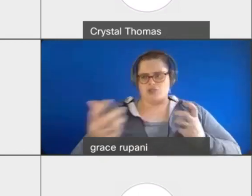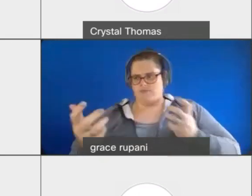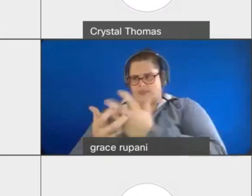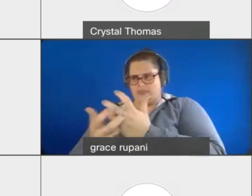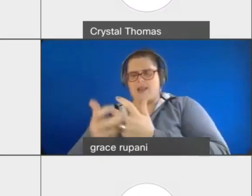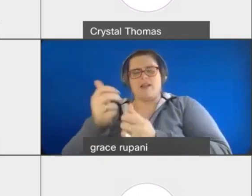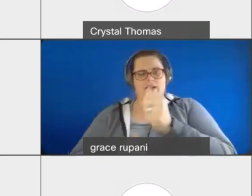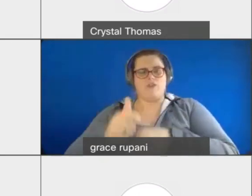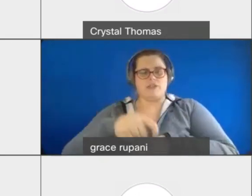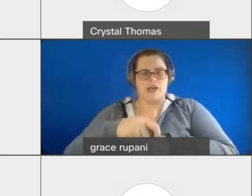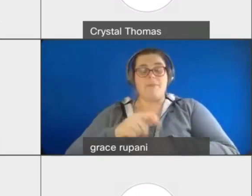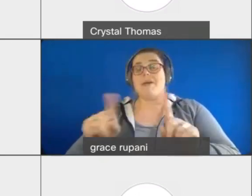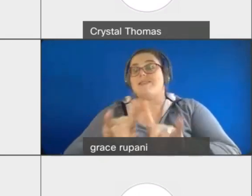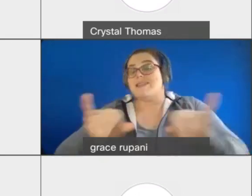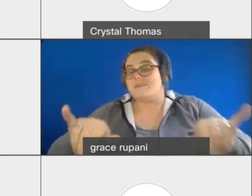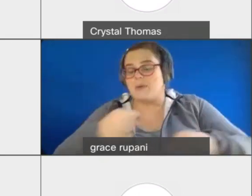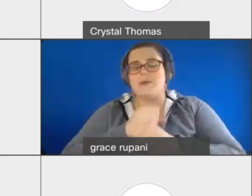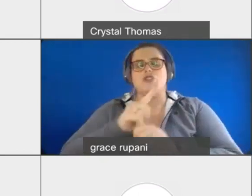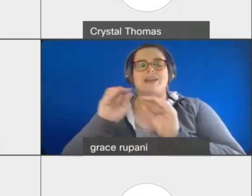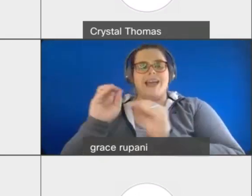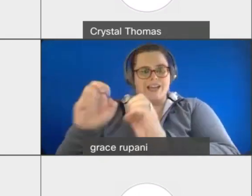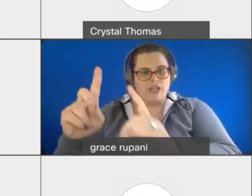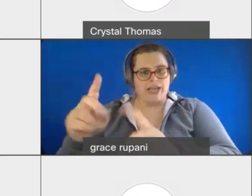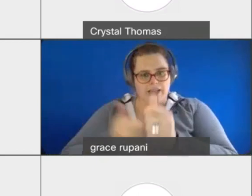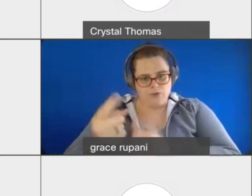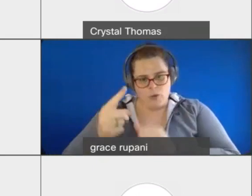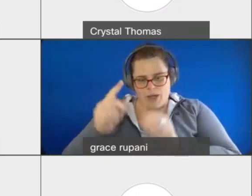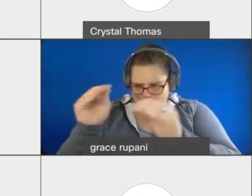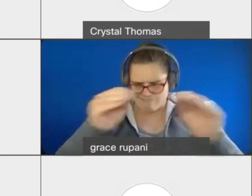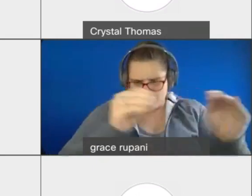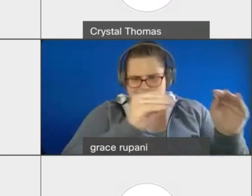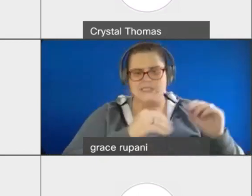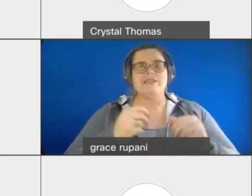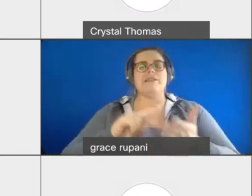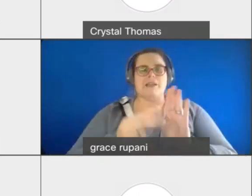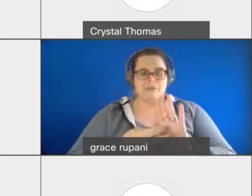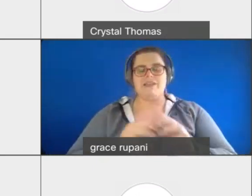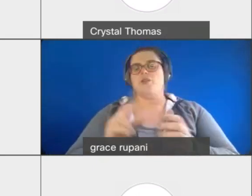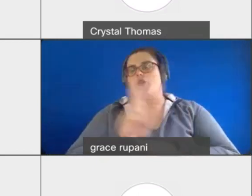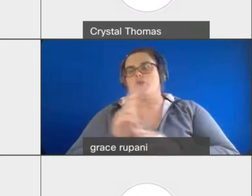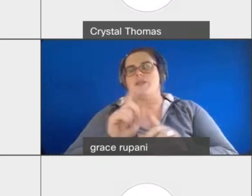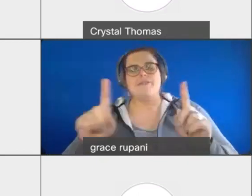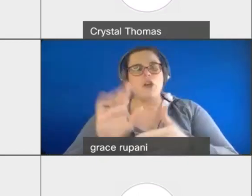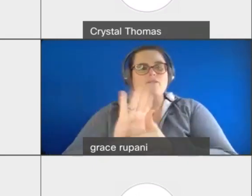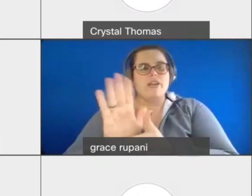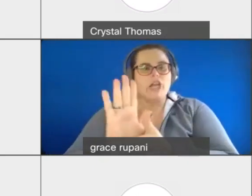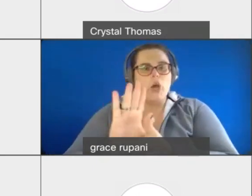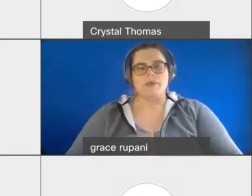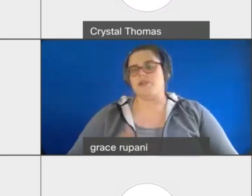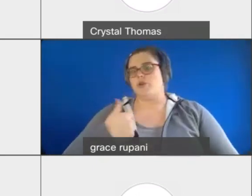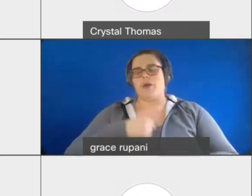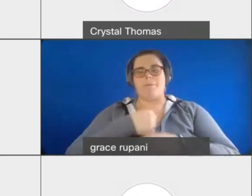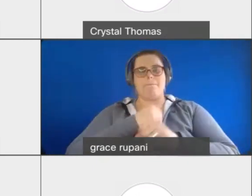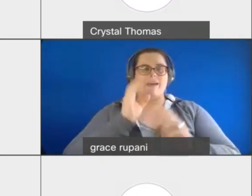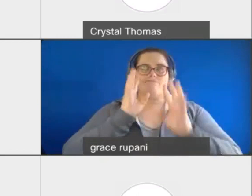sure we're educating the people. So we're using different forms of videos. We're doing some graphic videos to